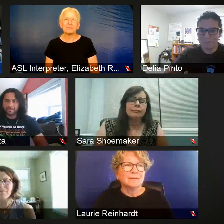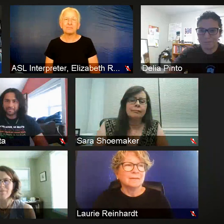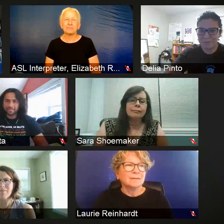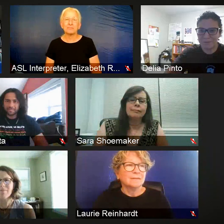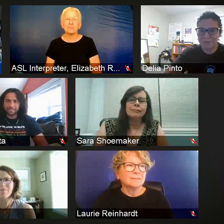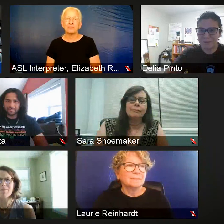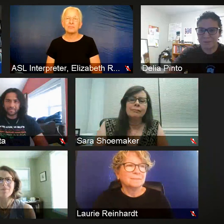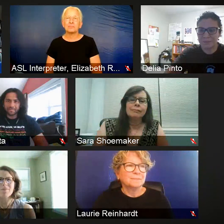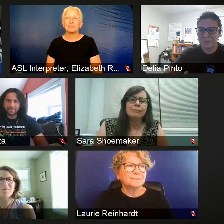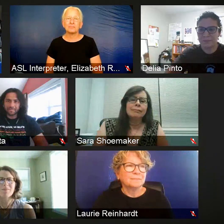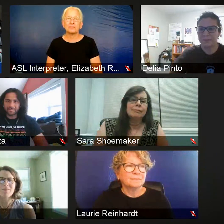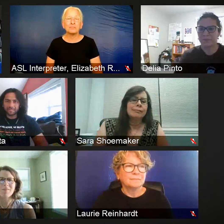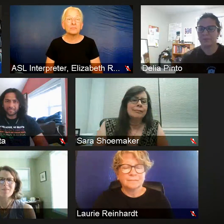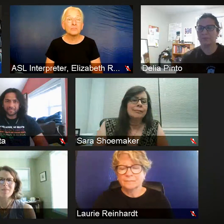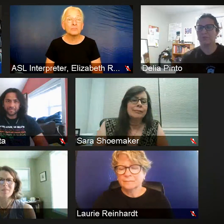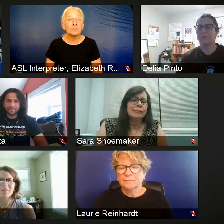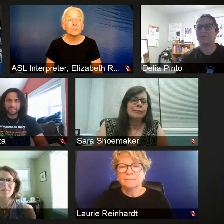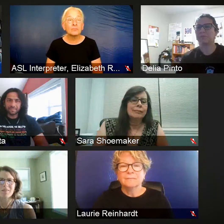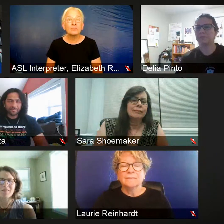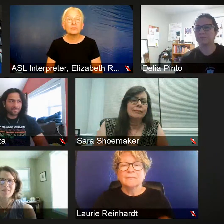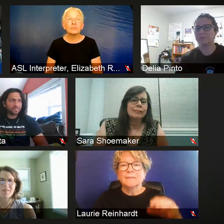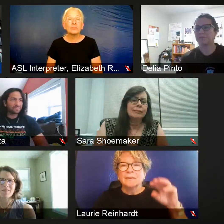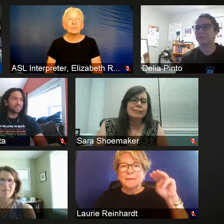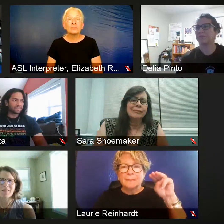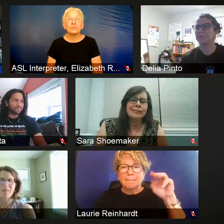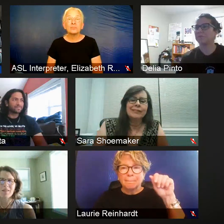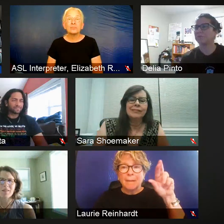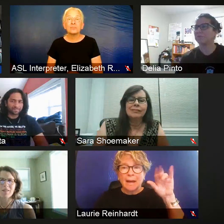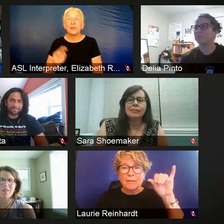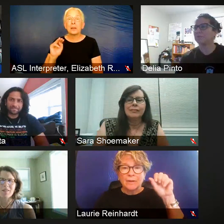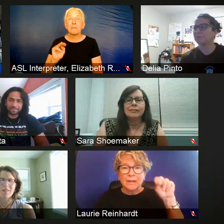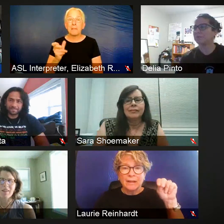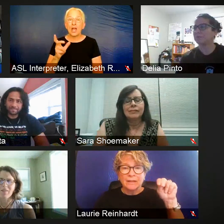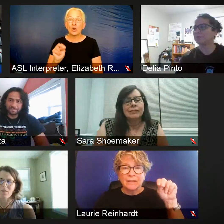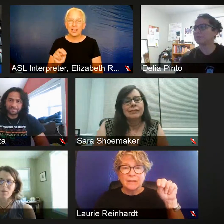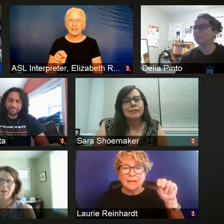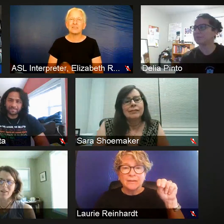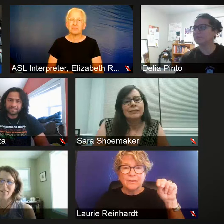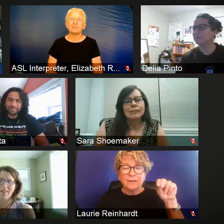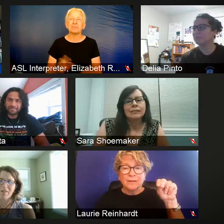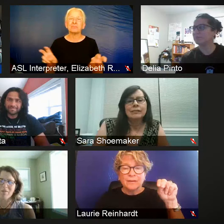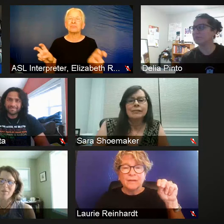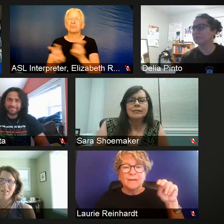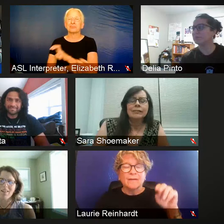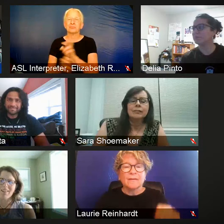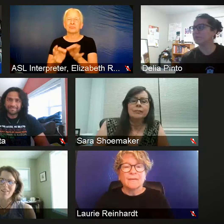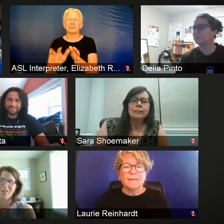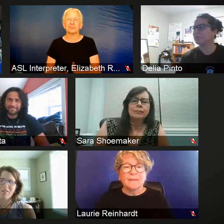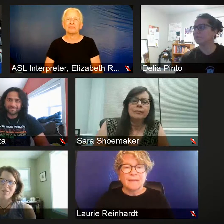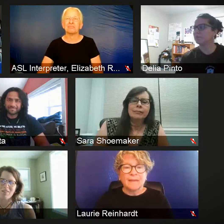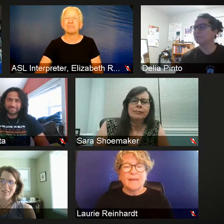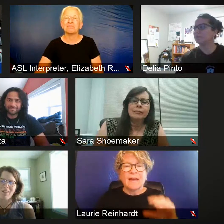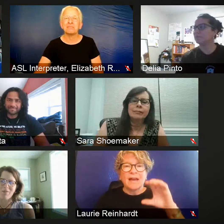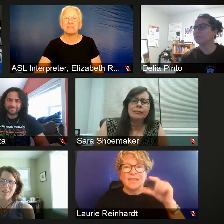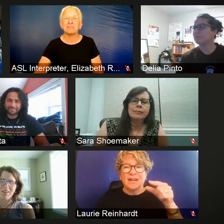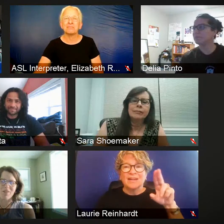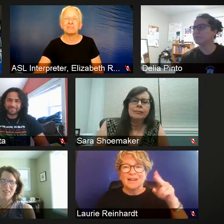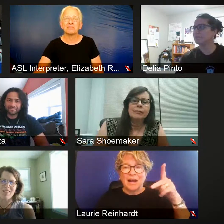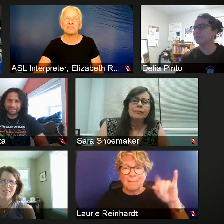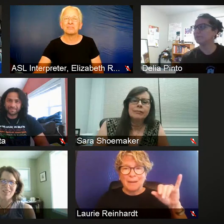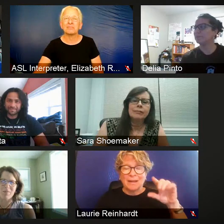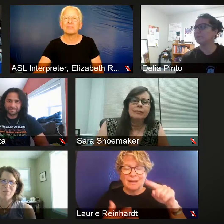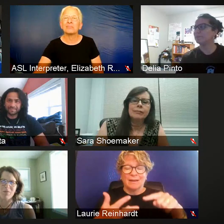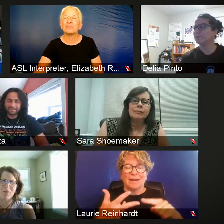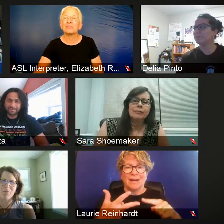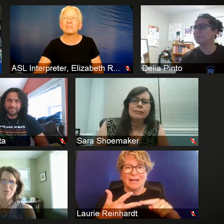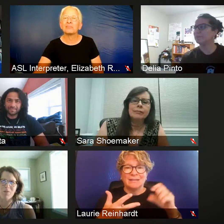Marion, and then Guppy and Sarah. Sure. Hi, everybody. Thanks for starting out with the